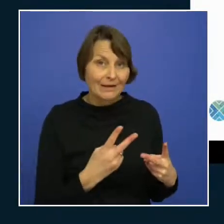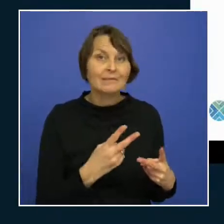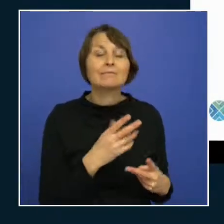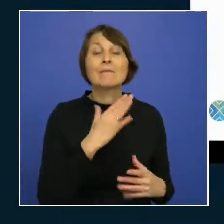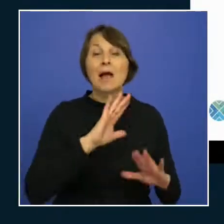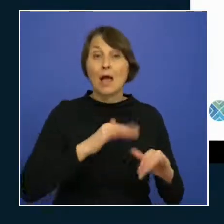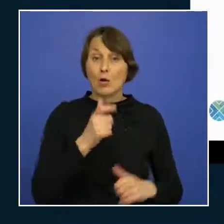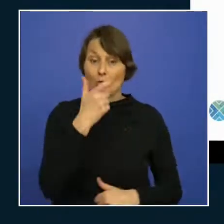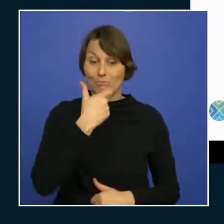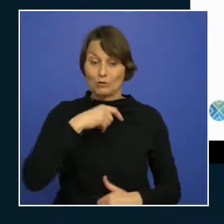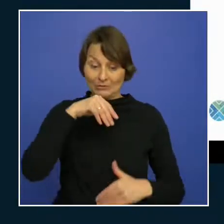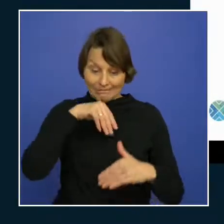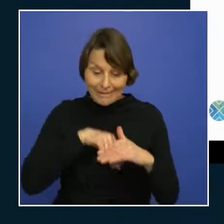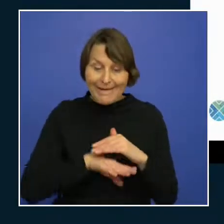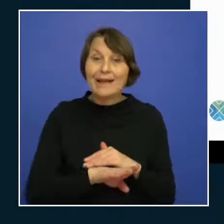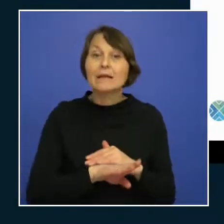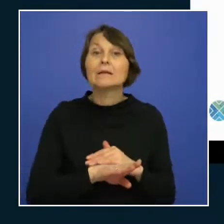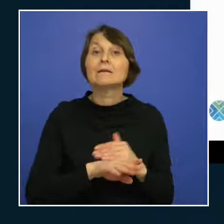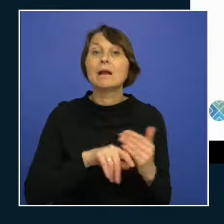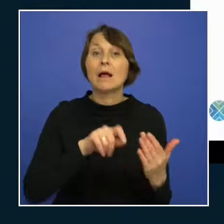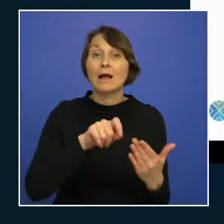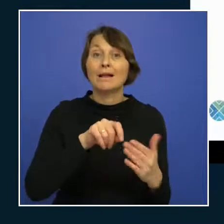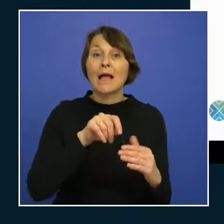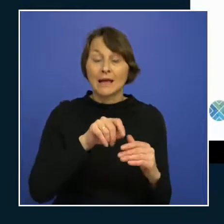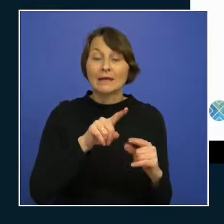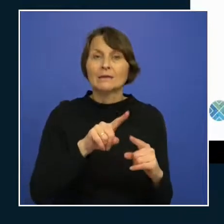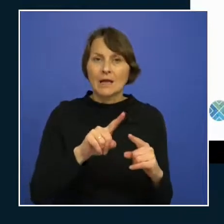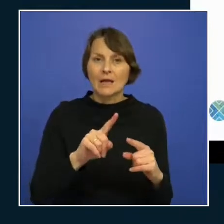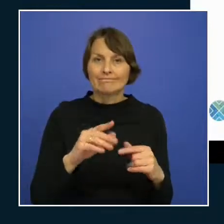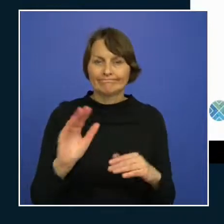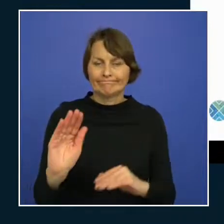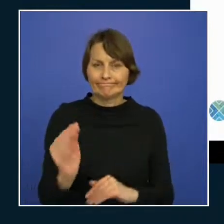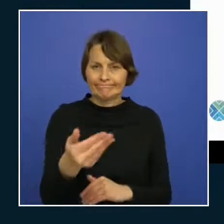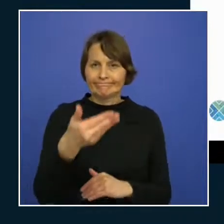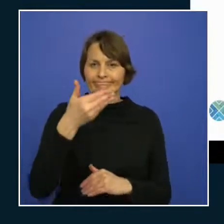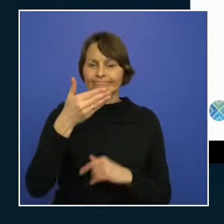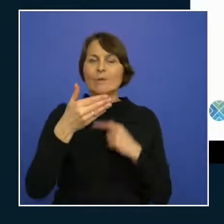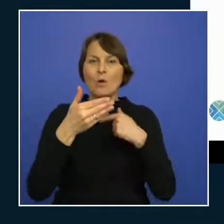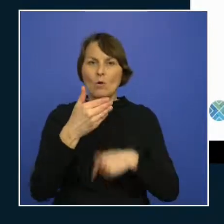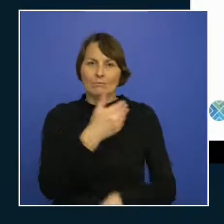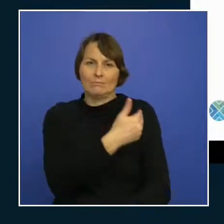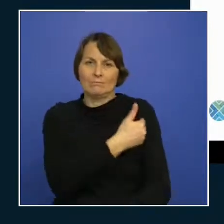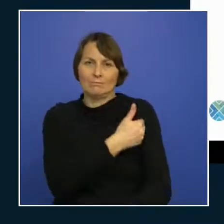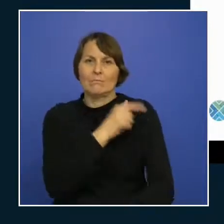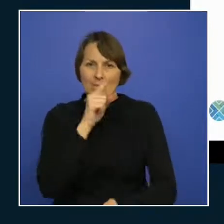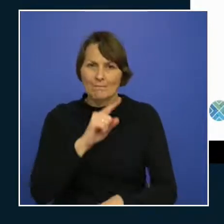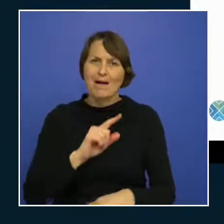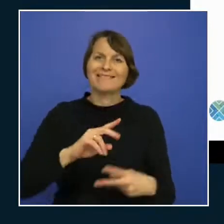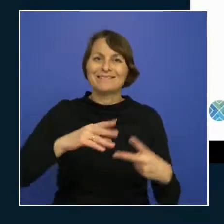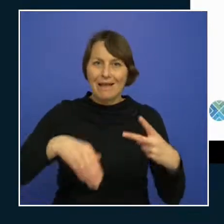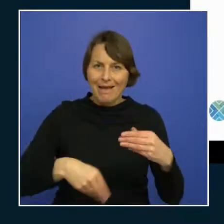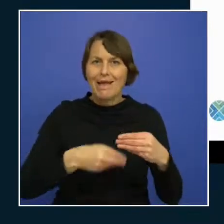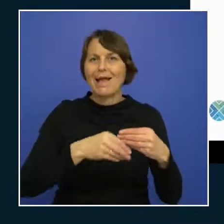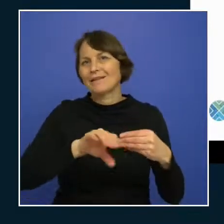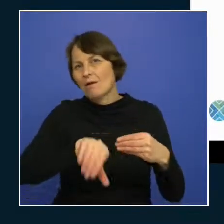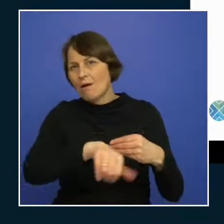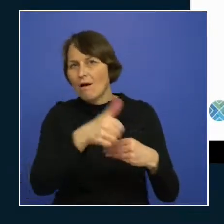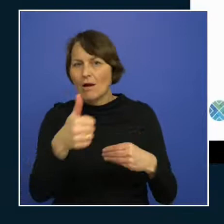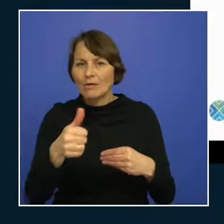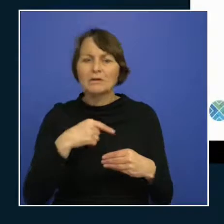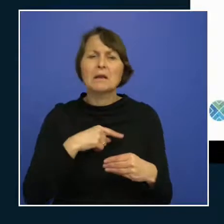process. And the user is prompted for an additional form of identification, such as approving the